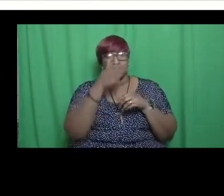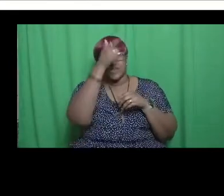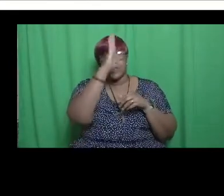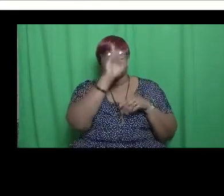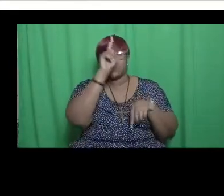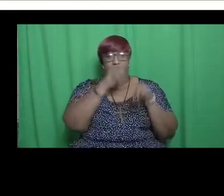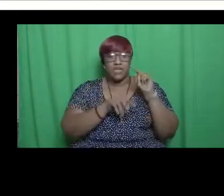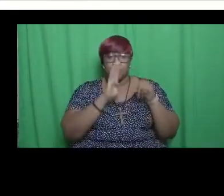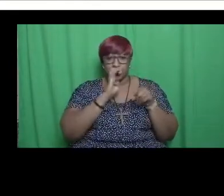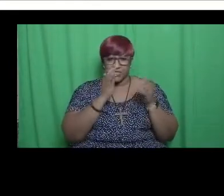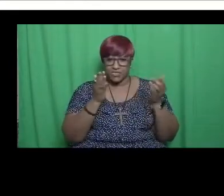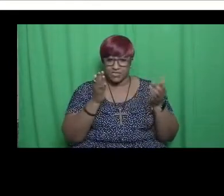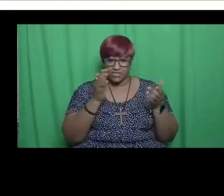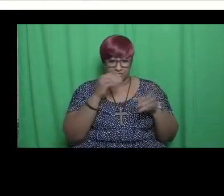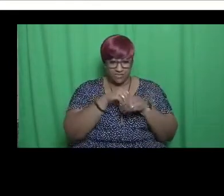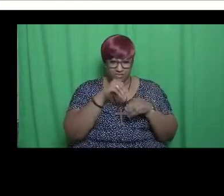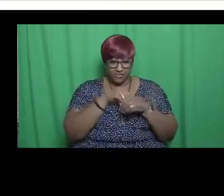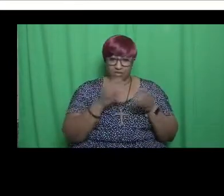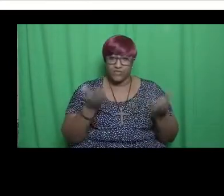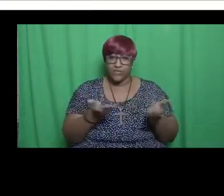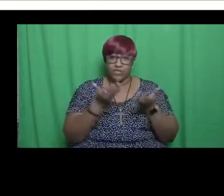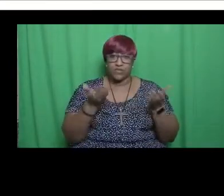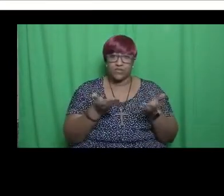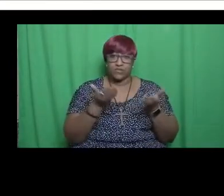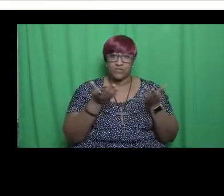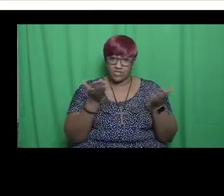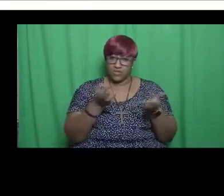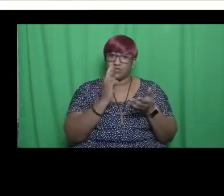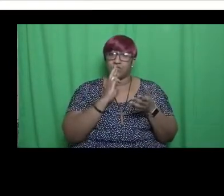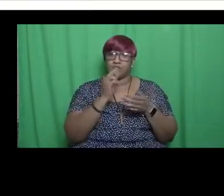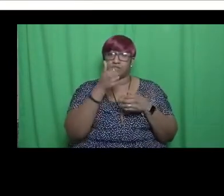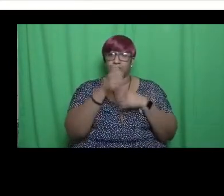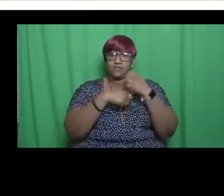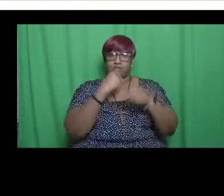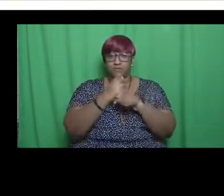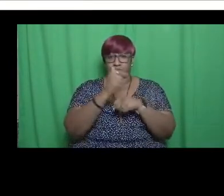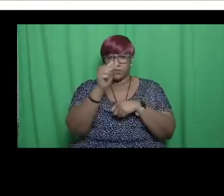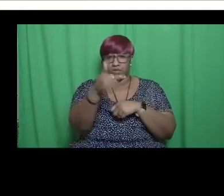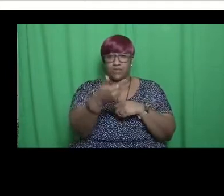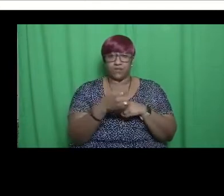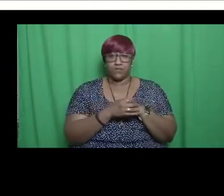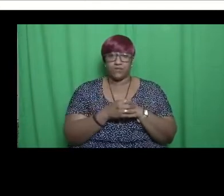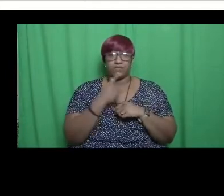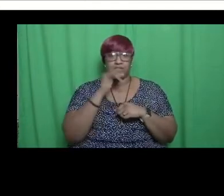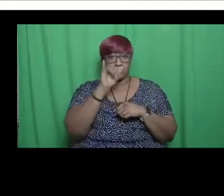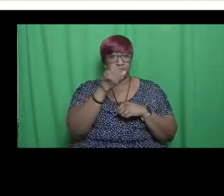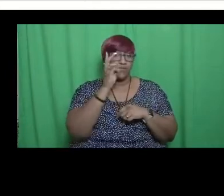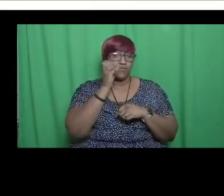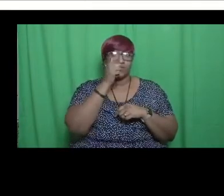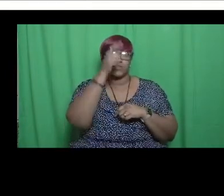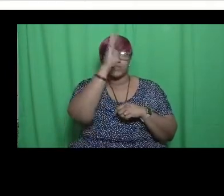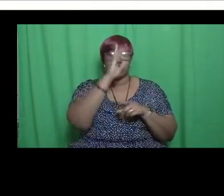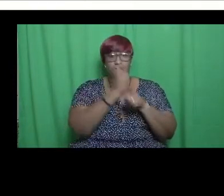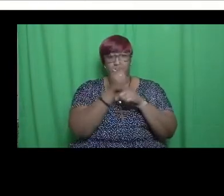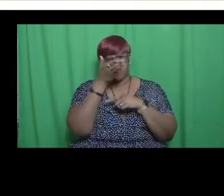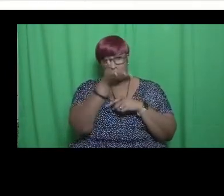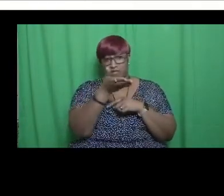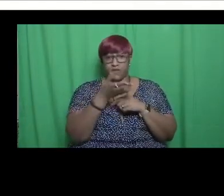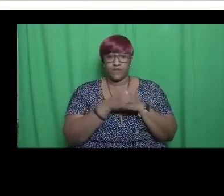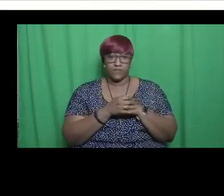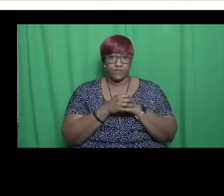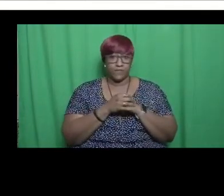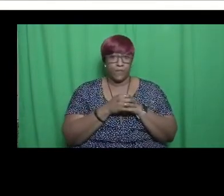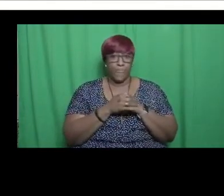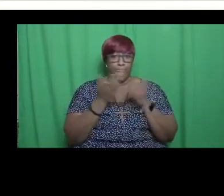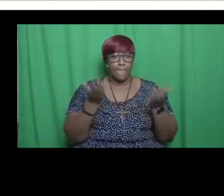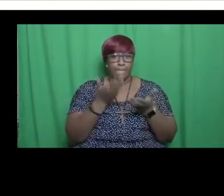can't be in this. But here you are 10 years later. You say, that was God right there.